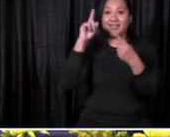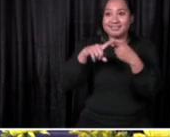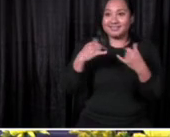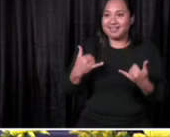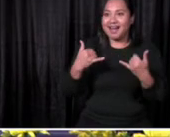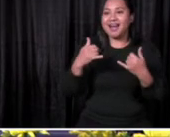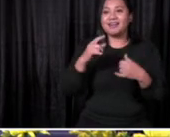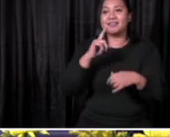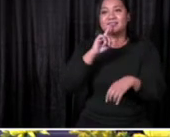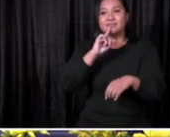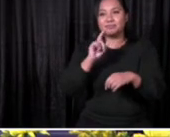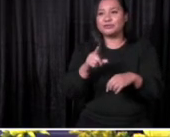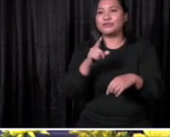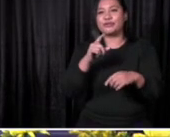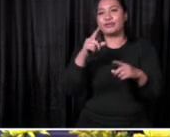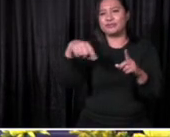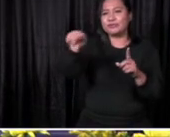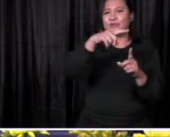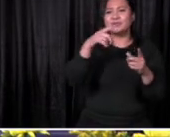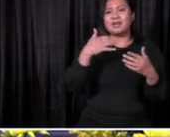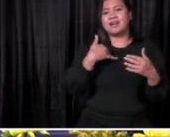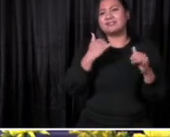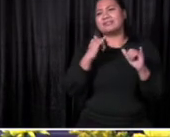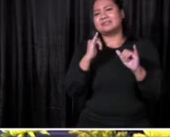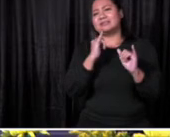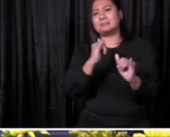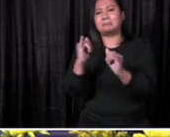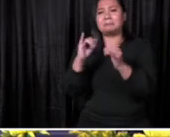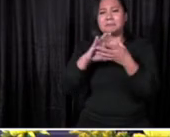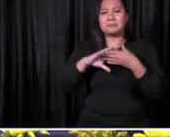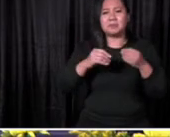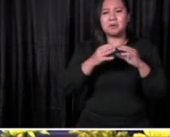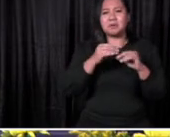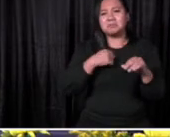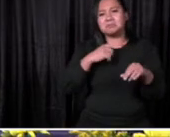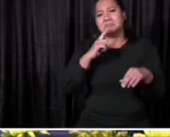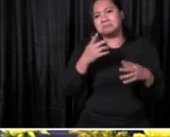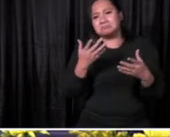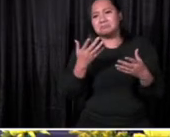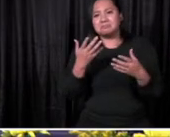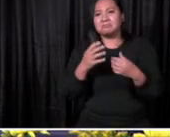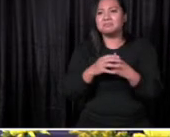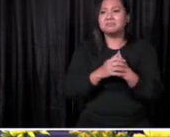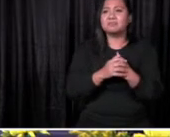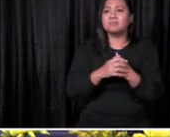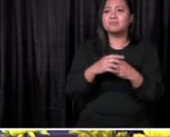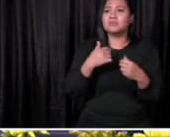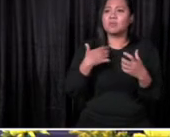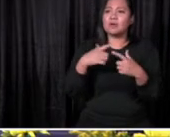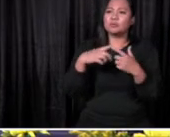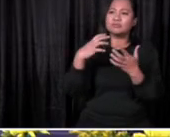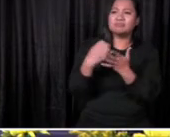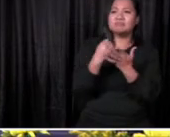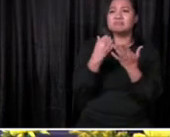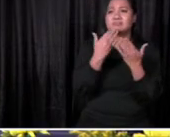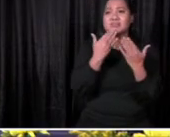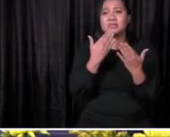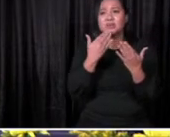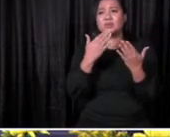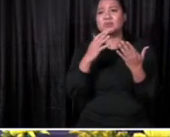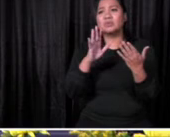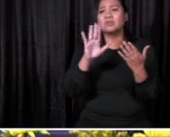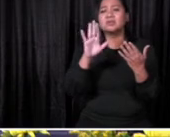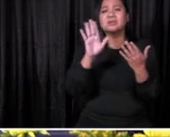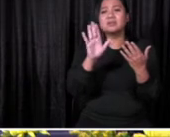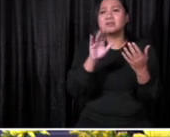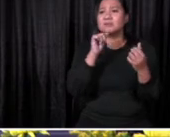has a similar story to share. Therefore, I want to say thank you for not giving up on your dreams